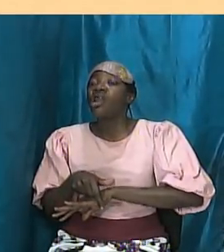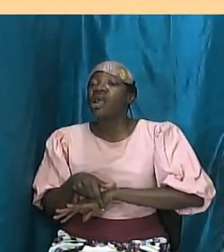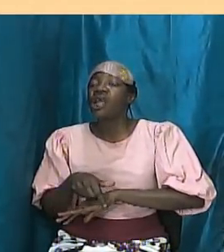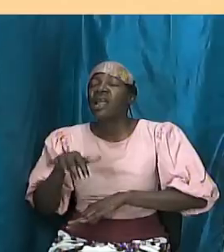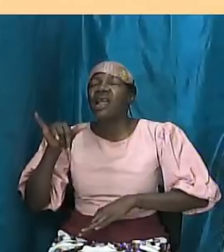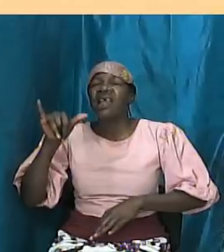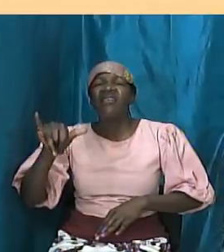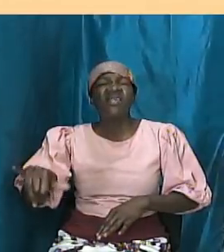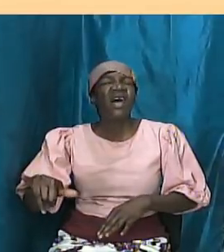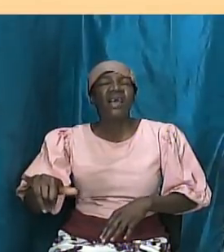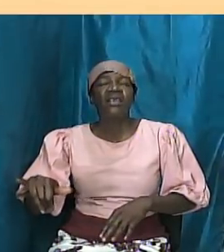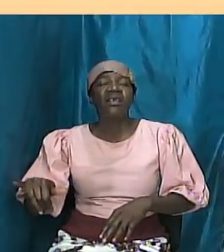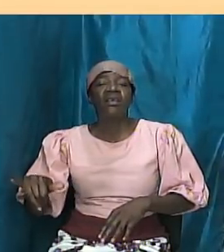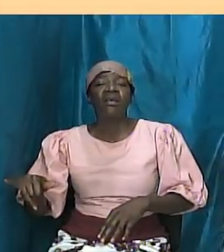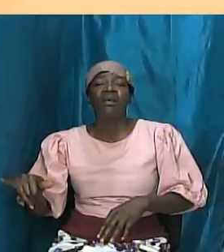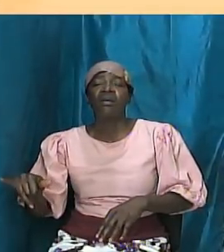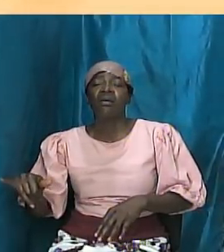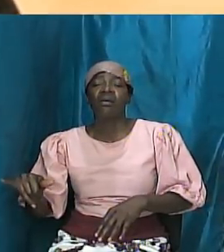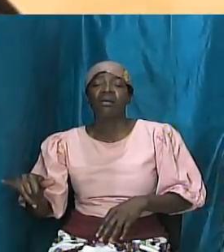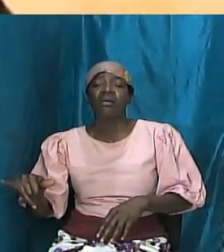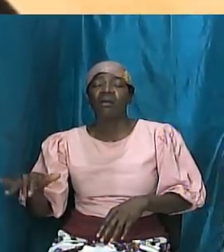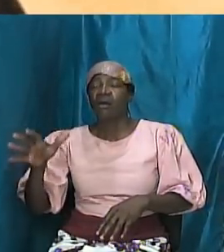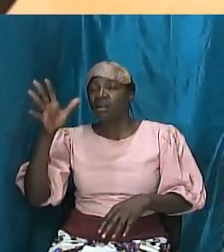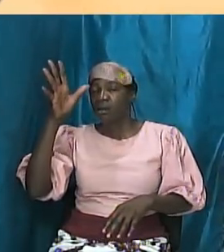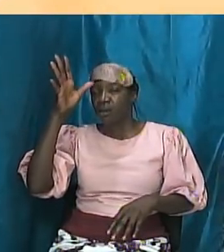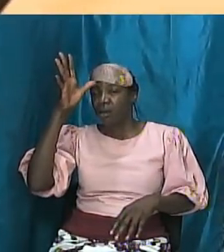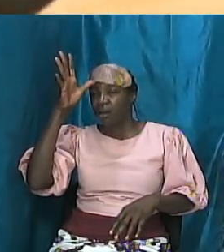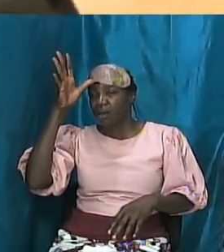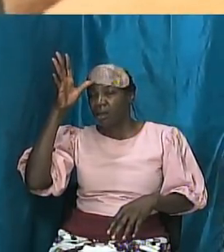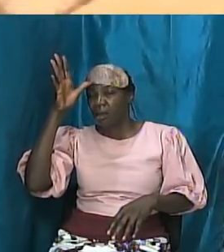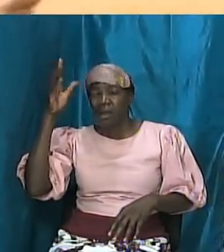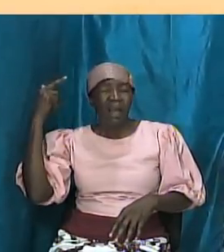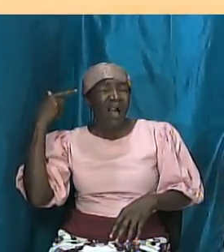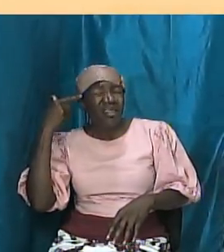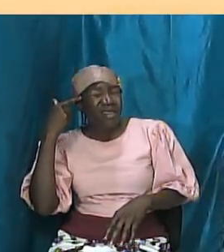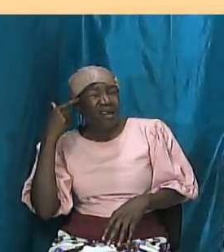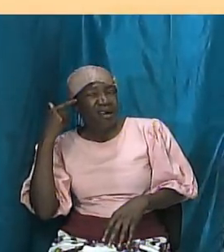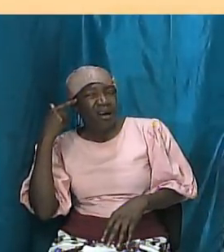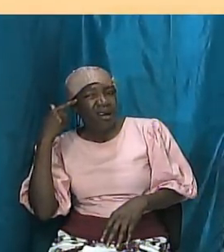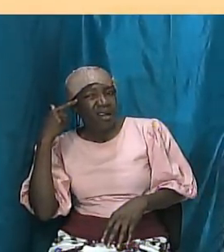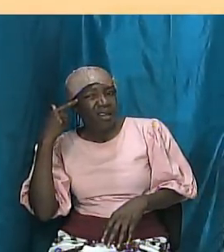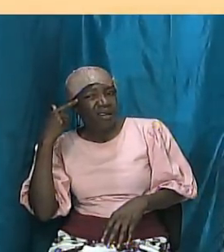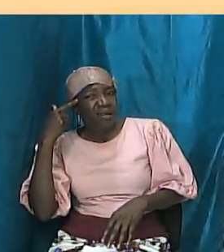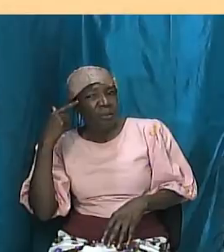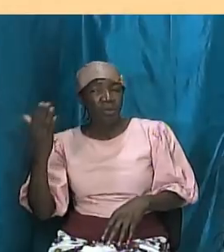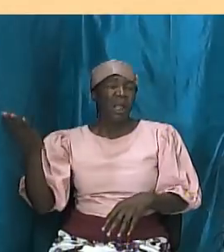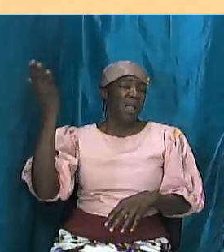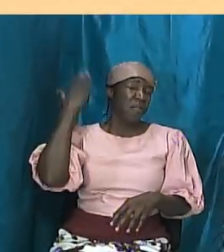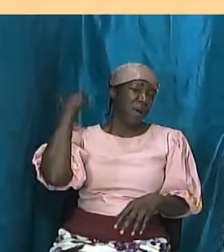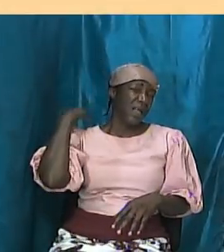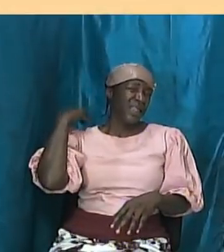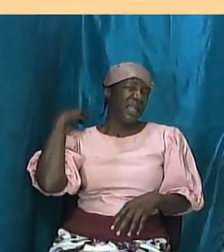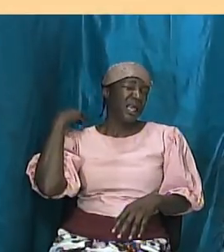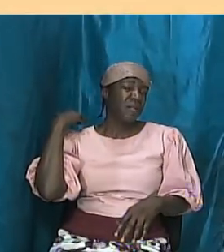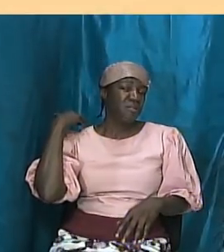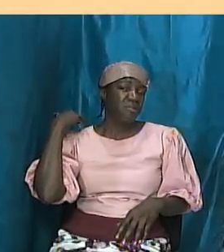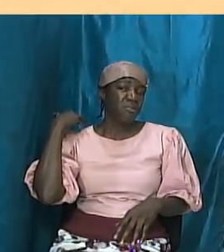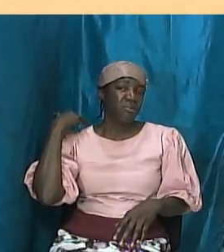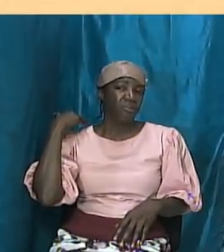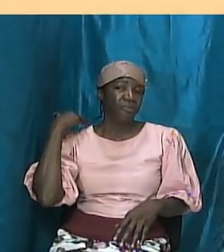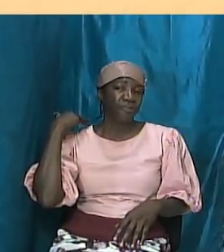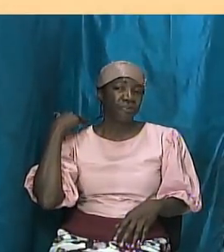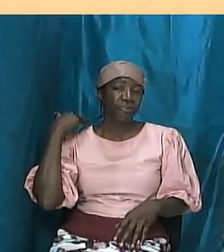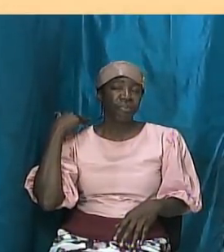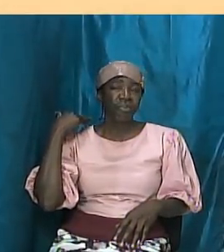evolved, that there was a theory way back then when there was a big bang, and